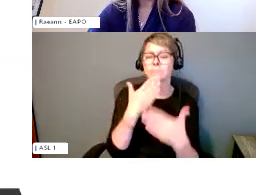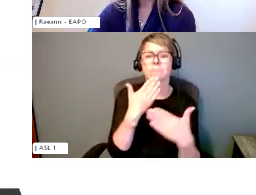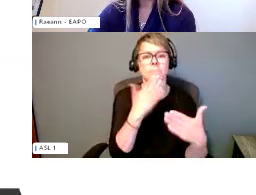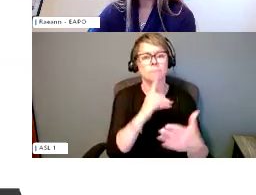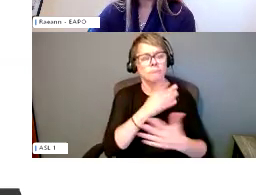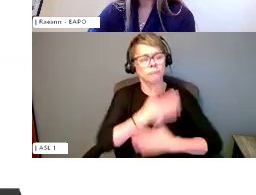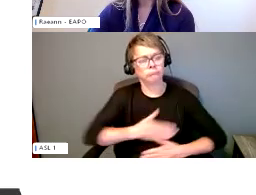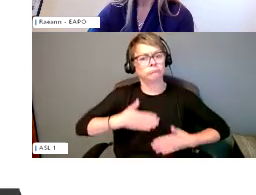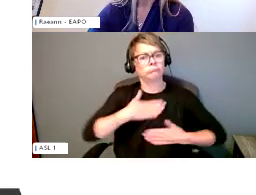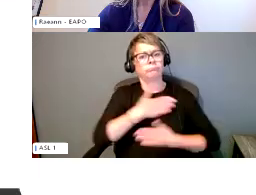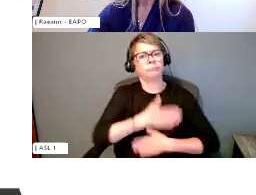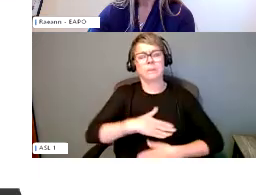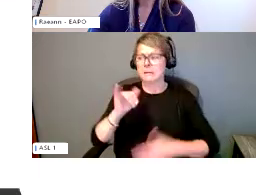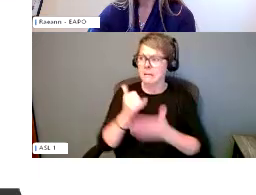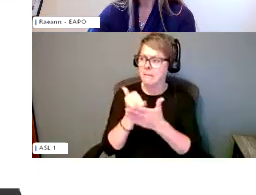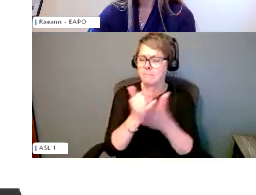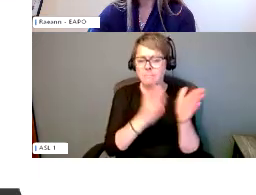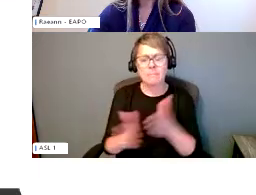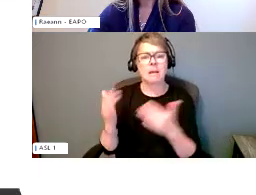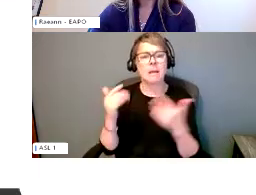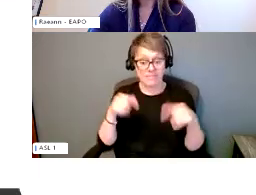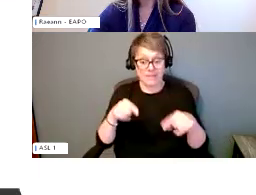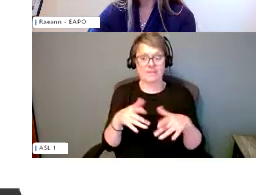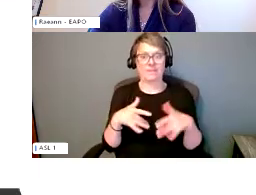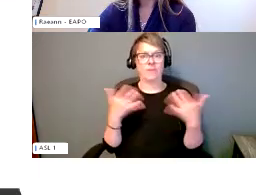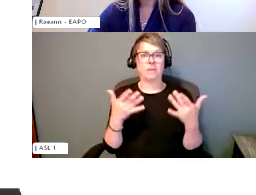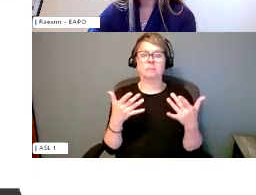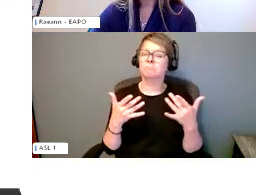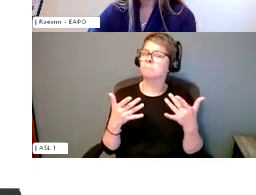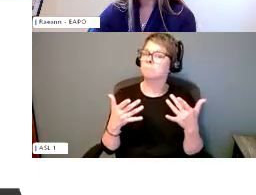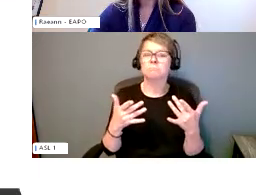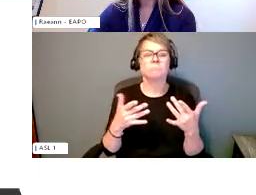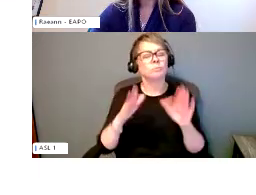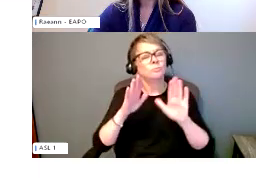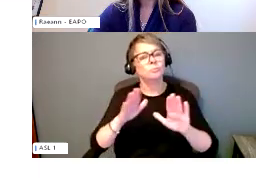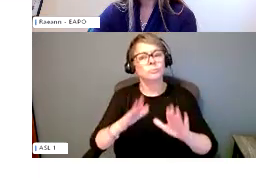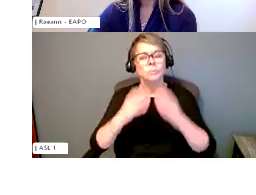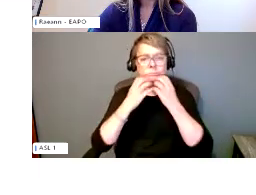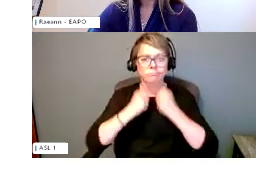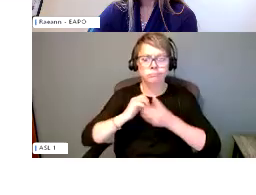event today. We could not have done it without the collaboration of our community partners.